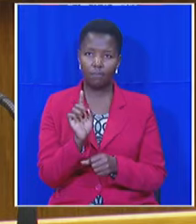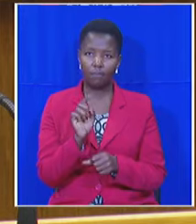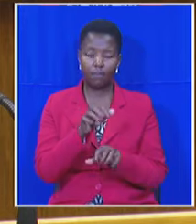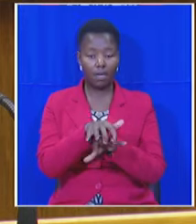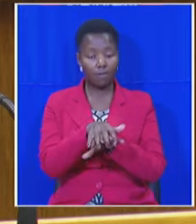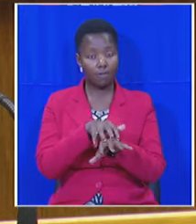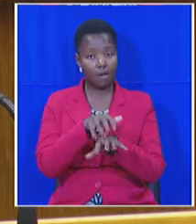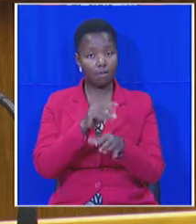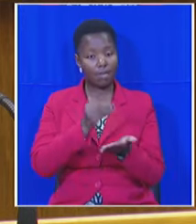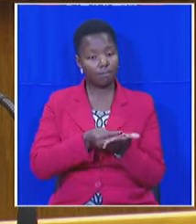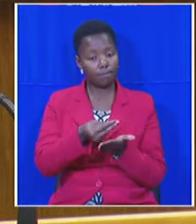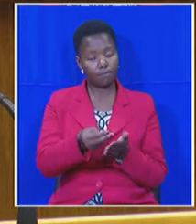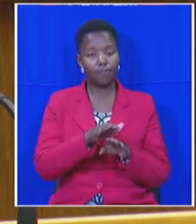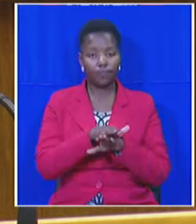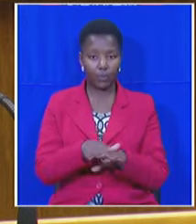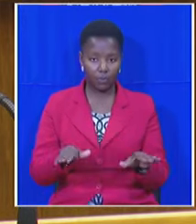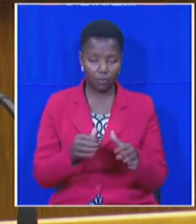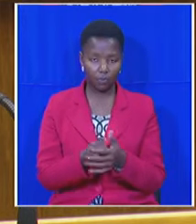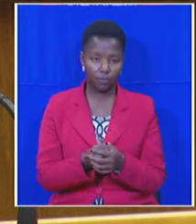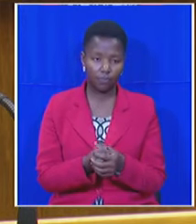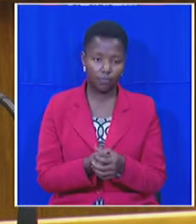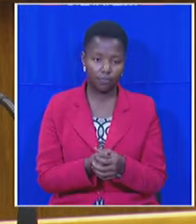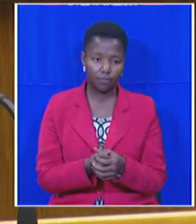budget ya department 6.3 billion